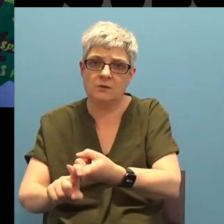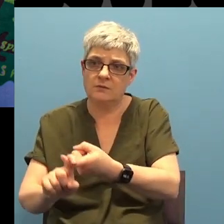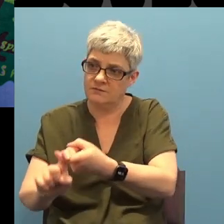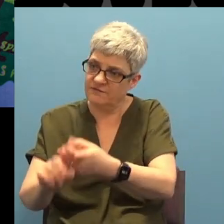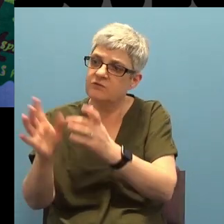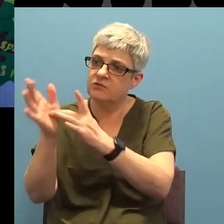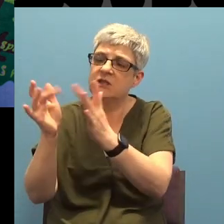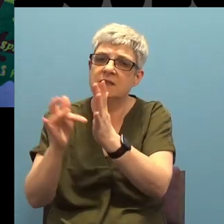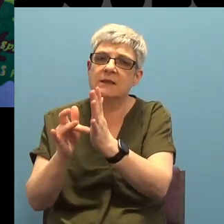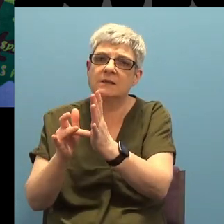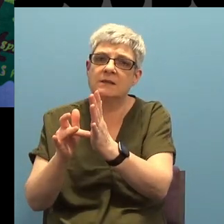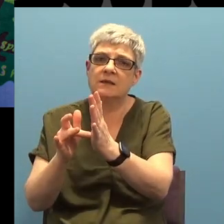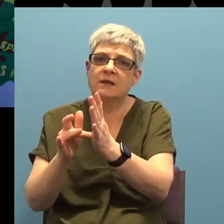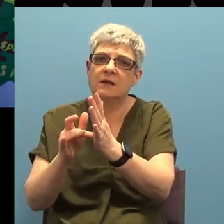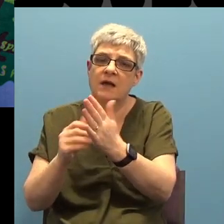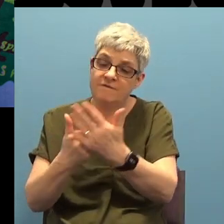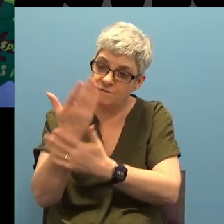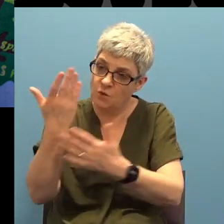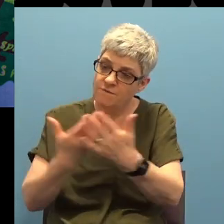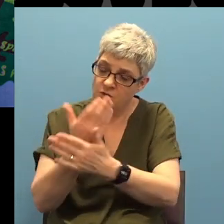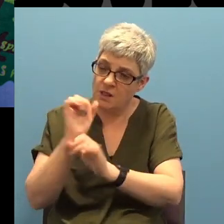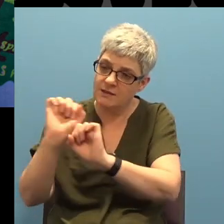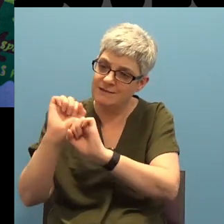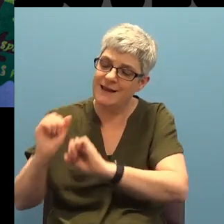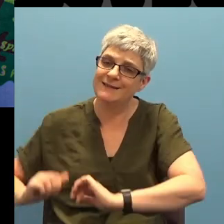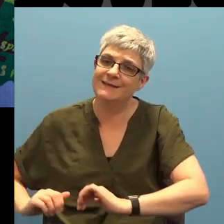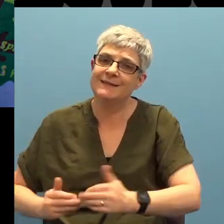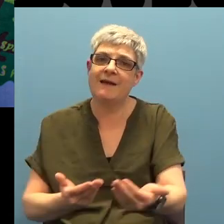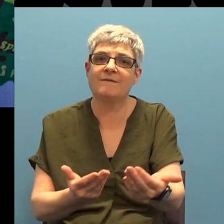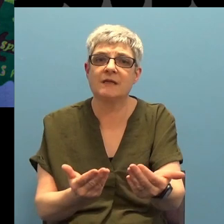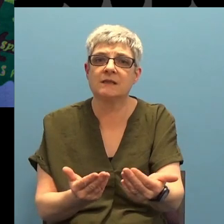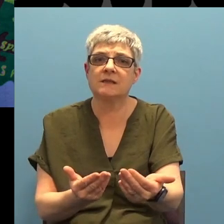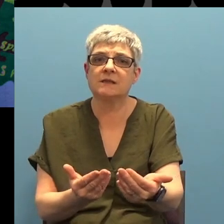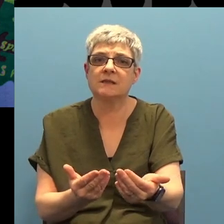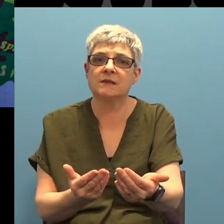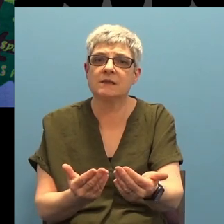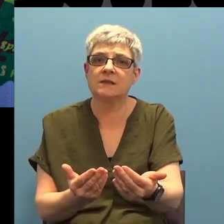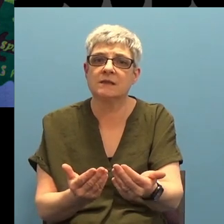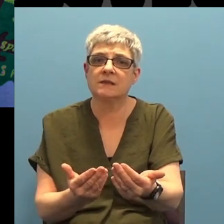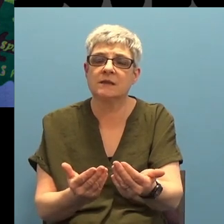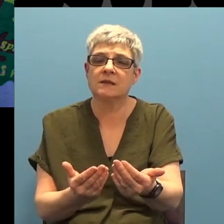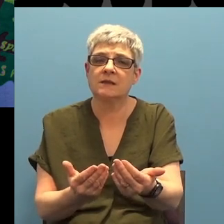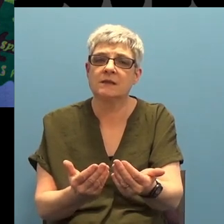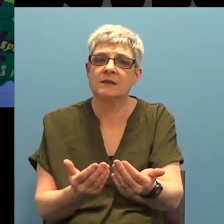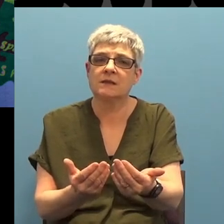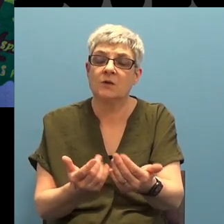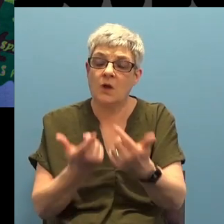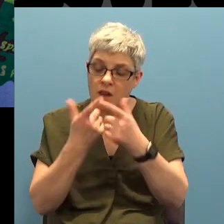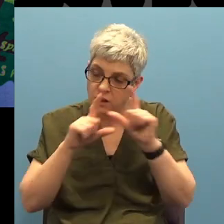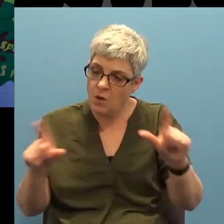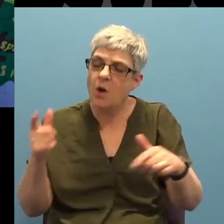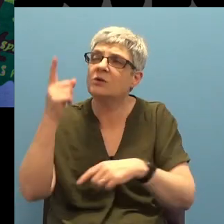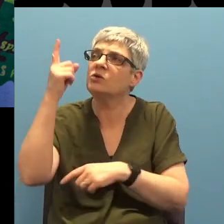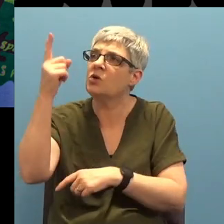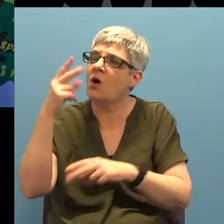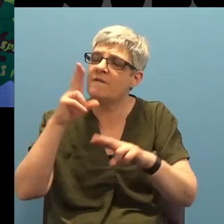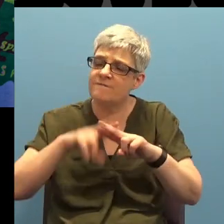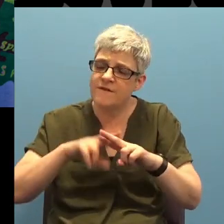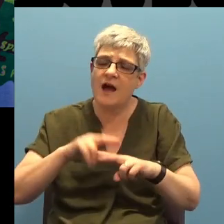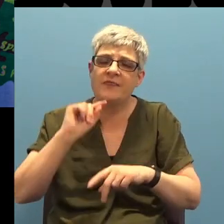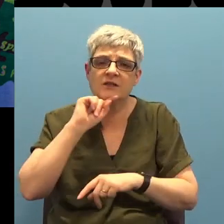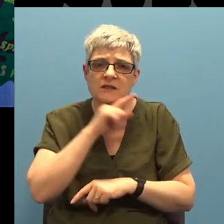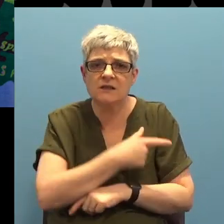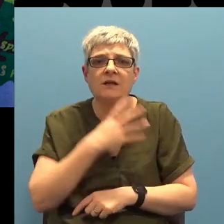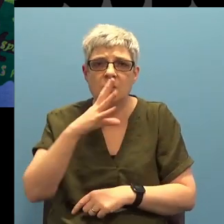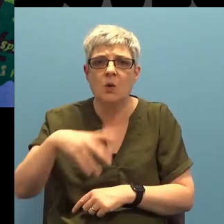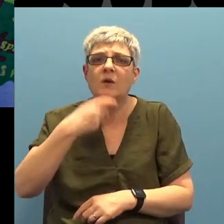and fruitful in his service. And Lord God, Father, Son, and